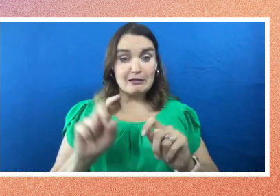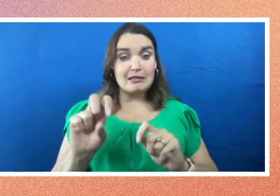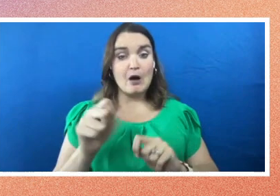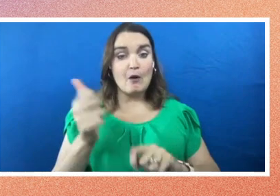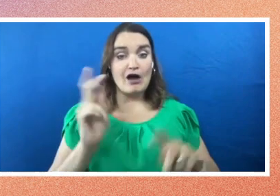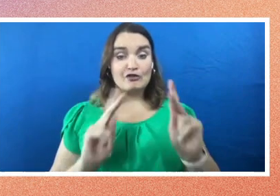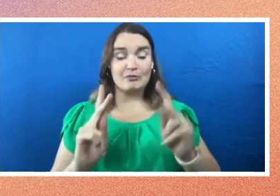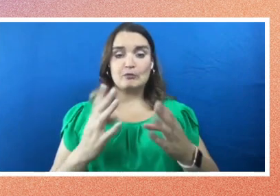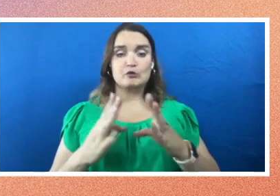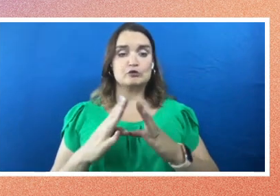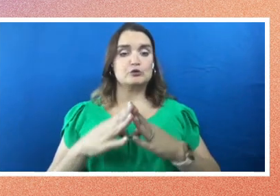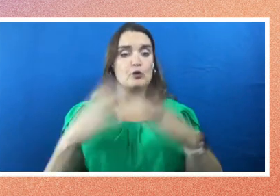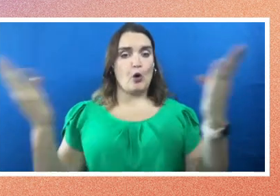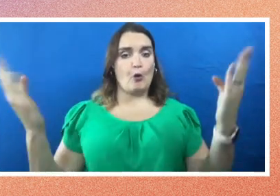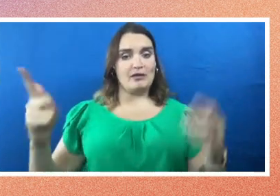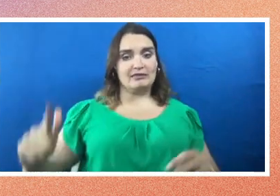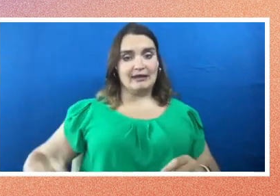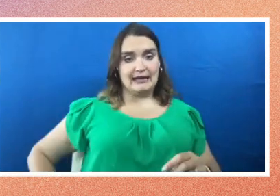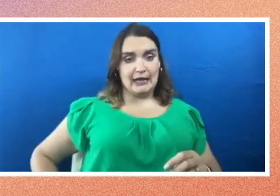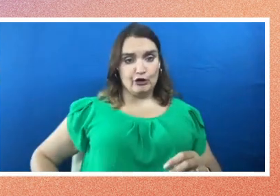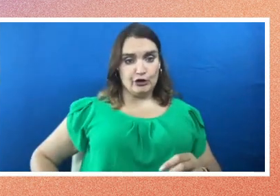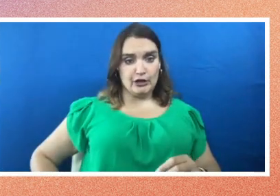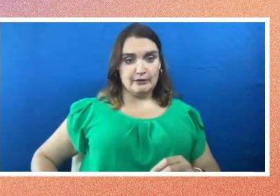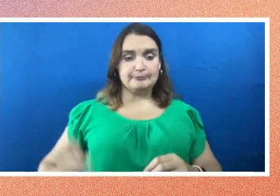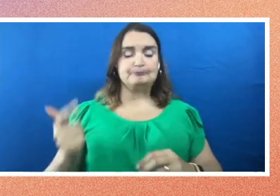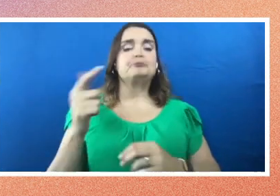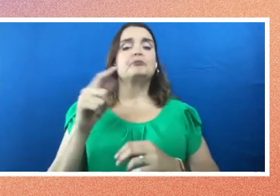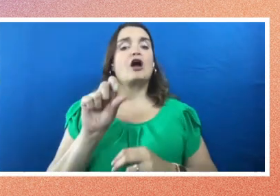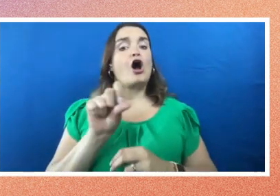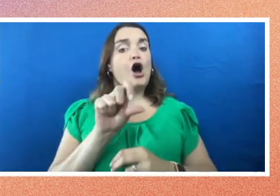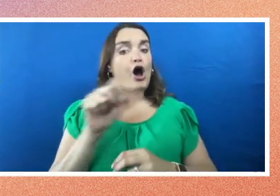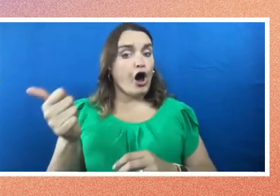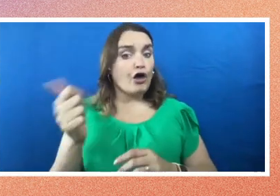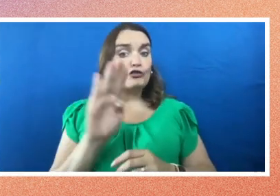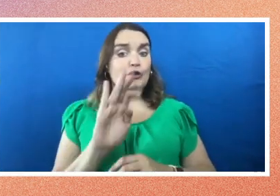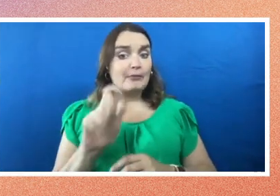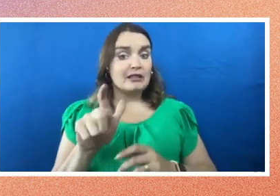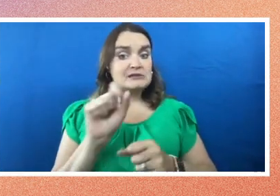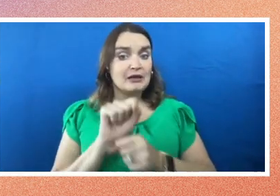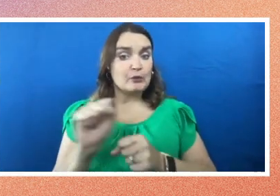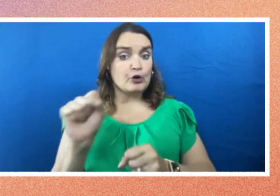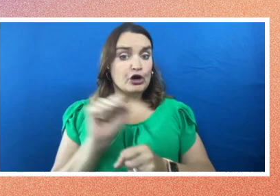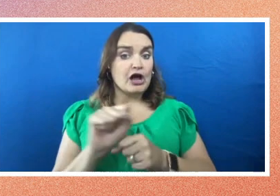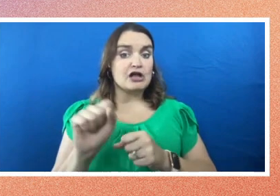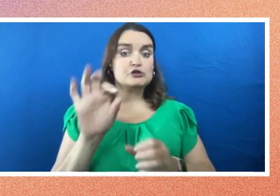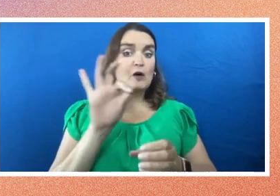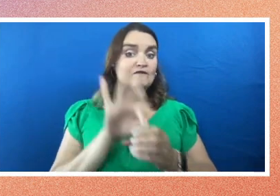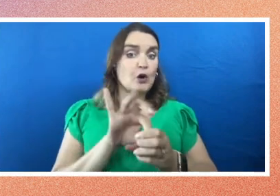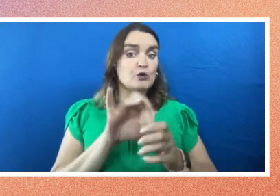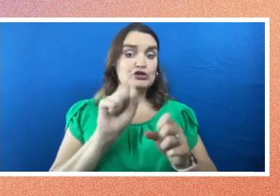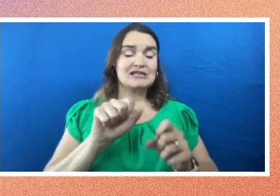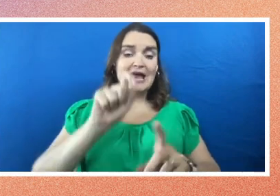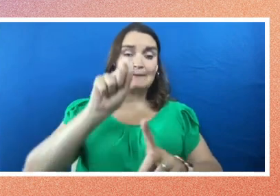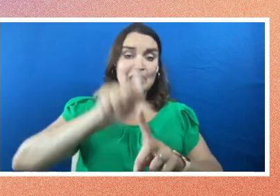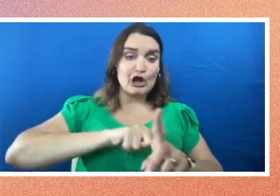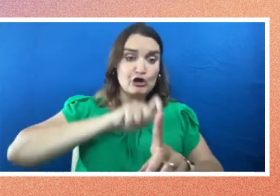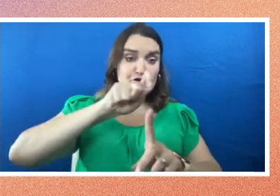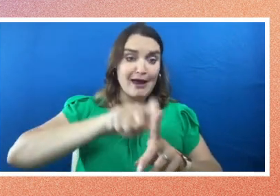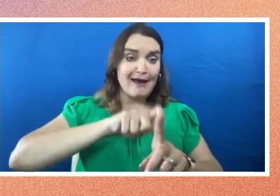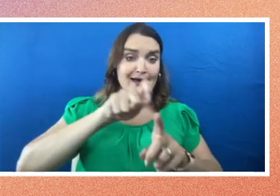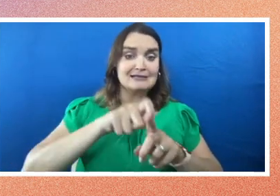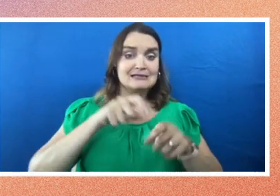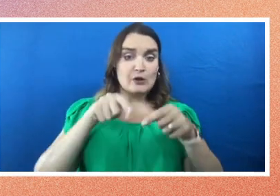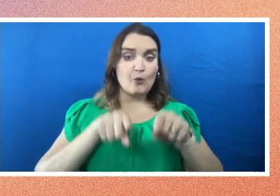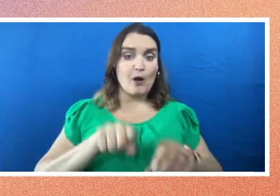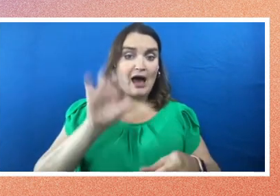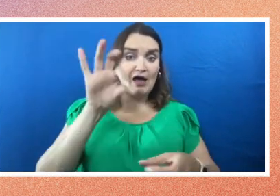gun. There are others being worked on that would make it so voters can be harassed and filmed as